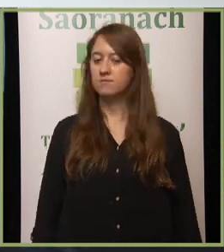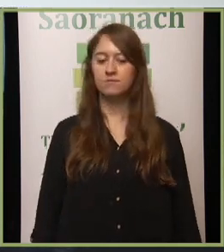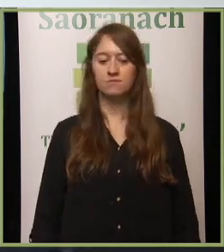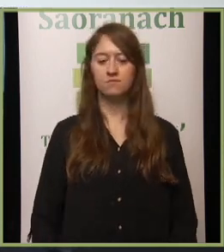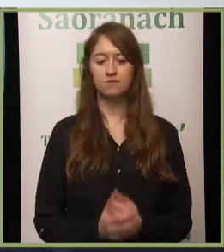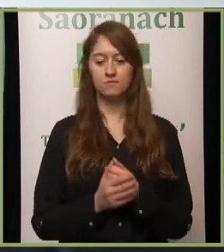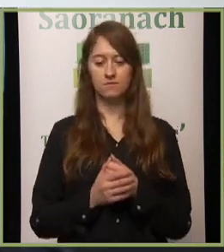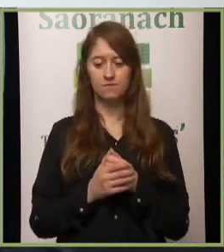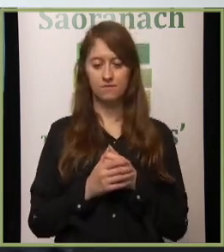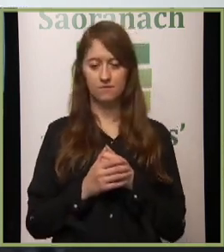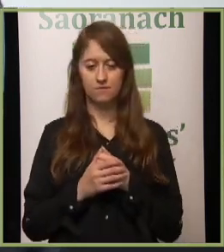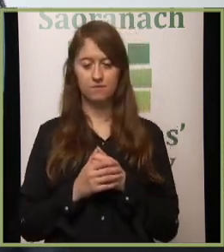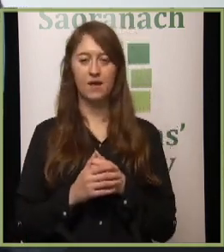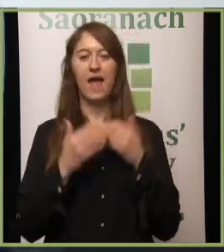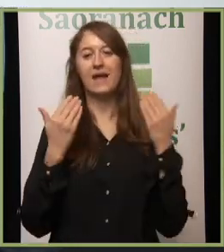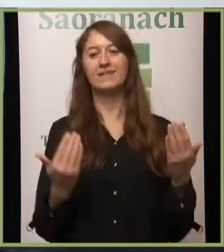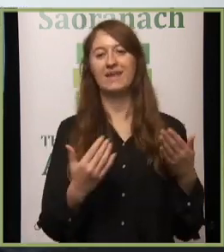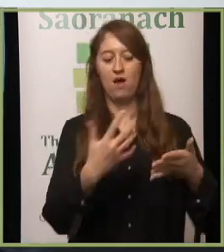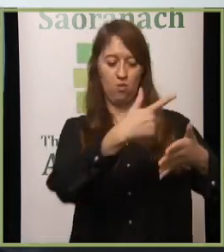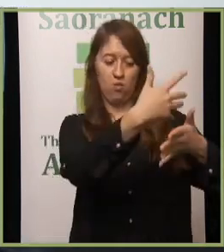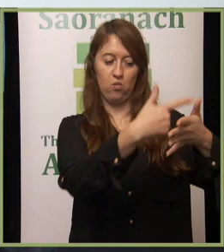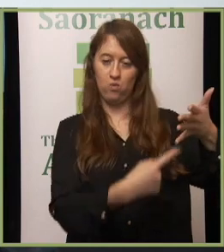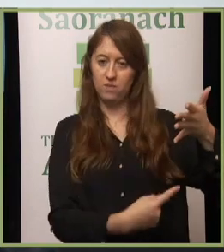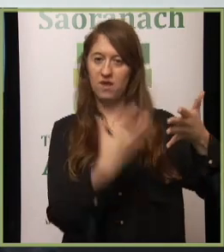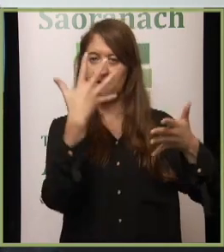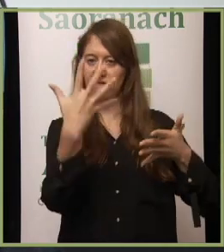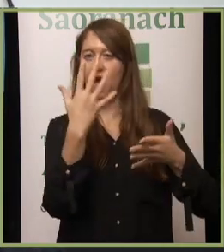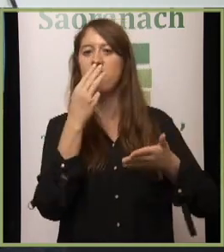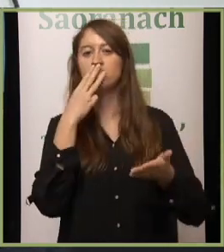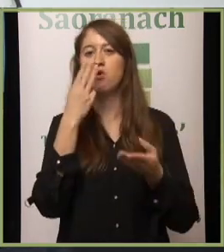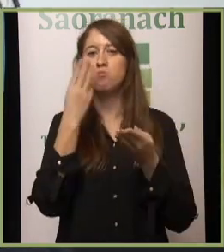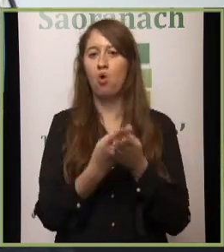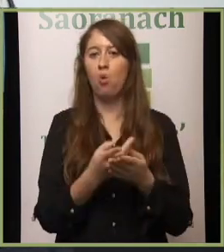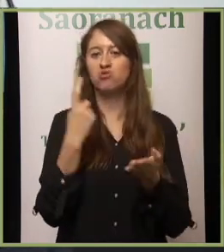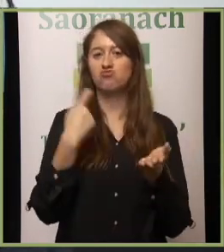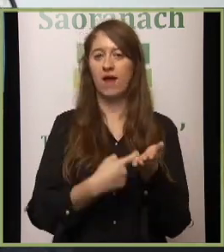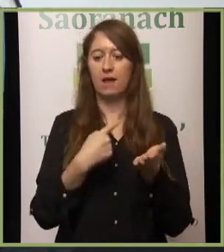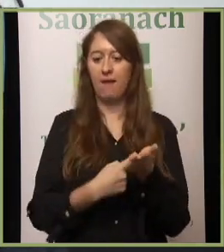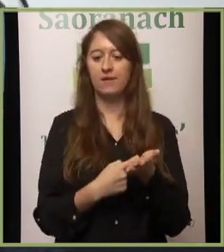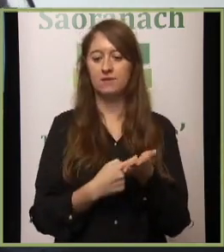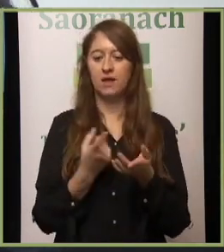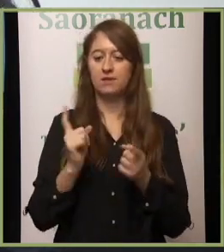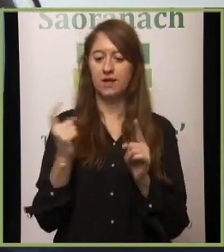Now, these are 5 proposed recommendations that came in